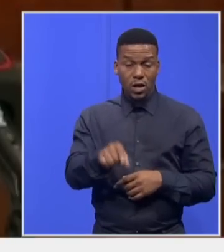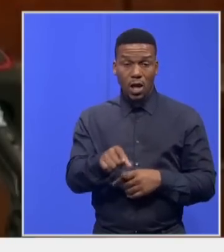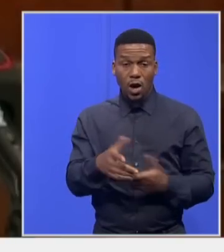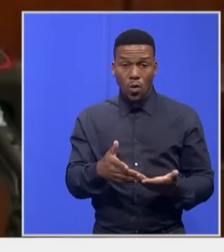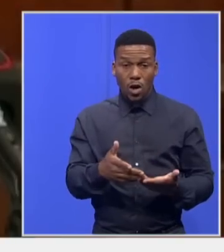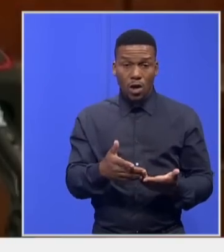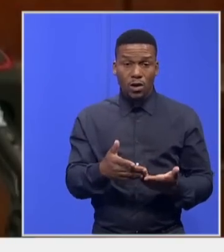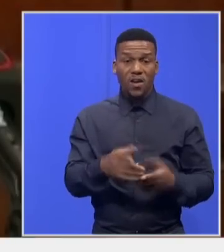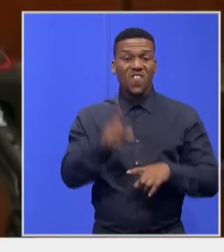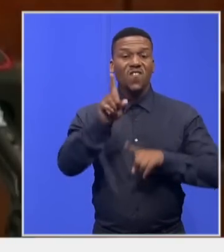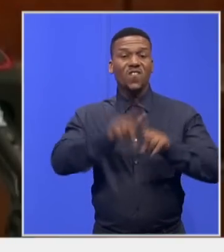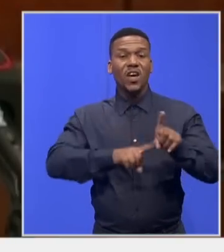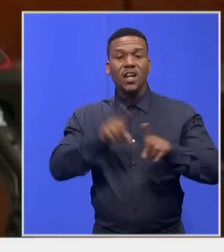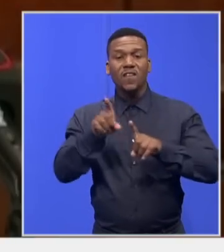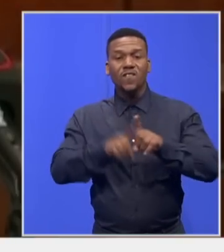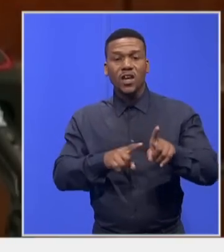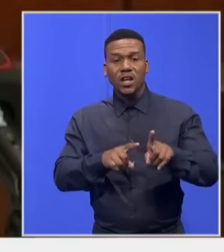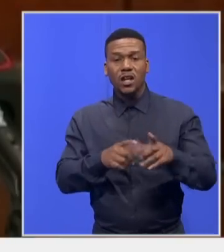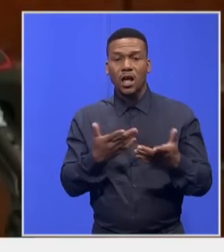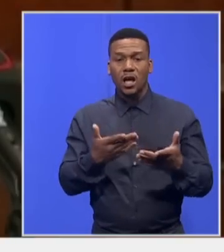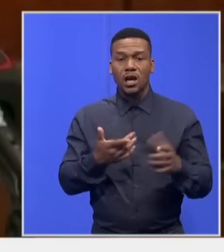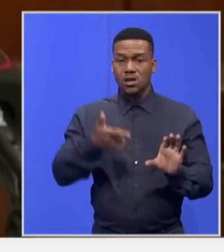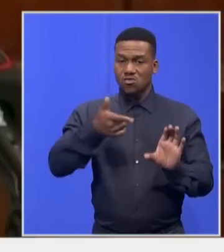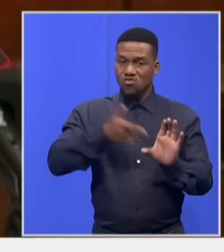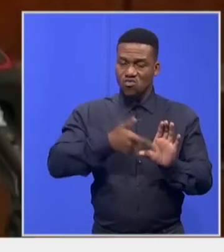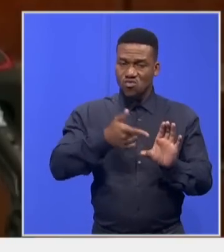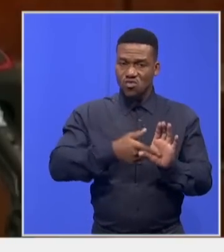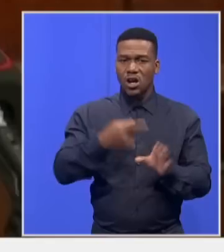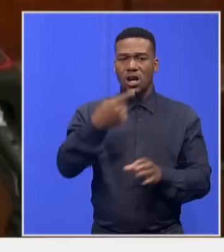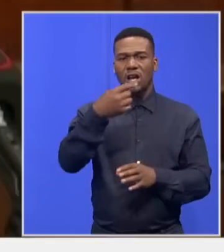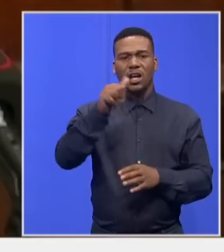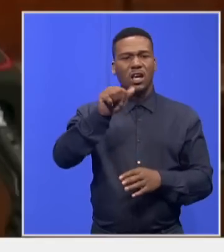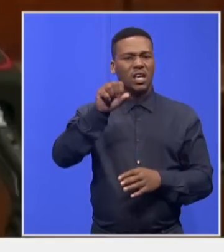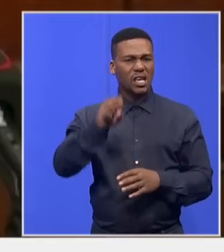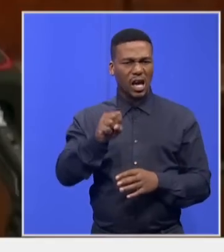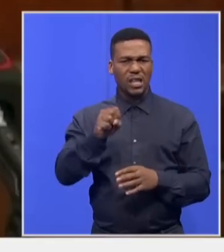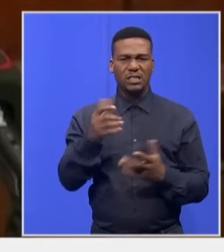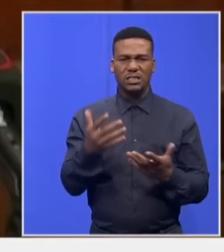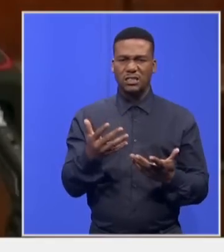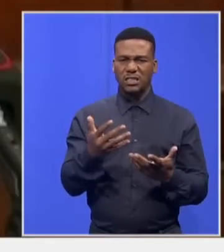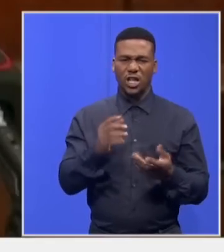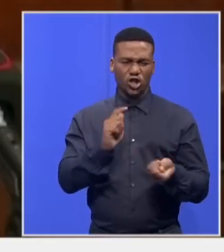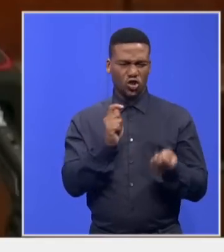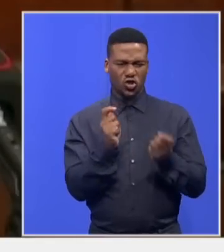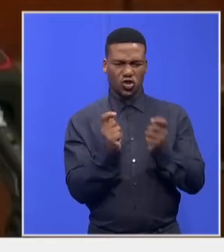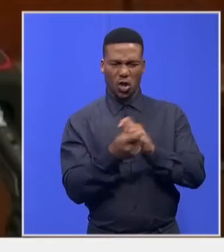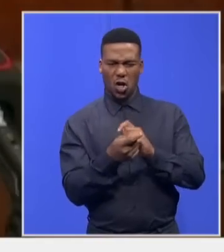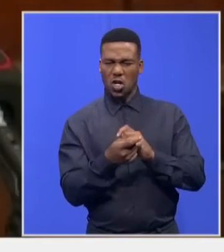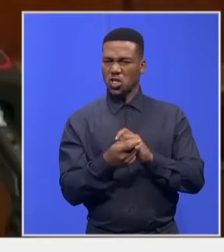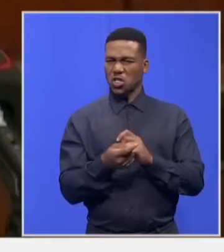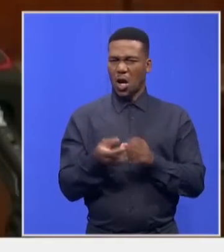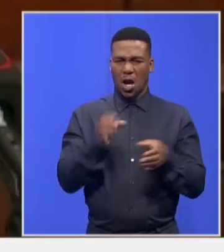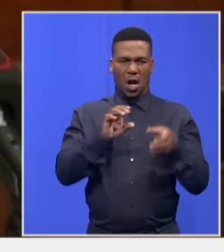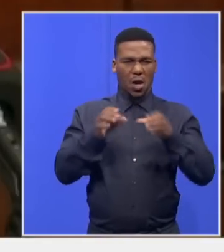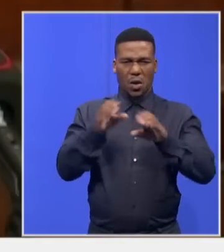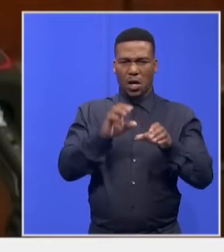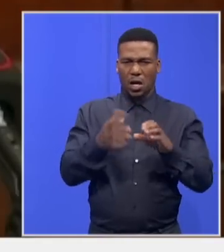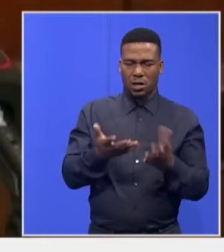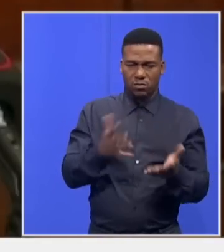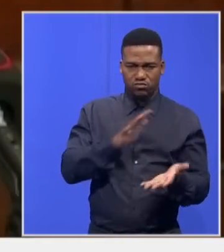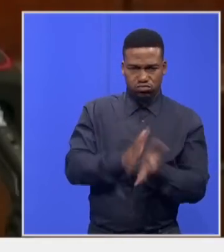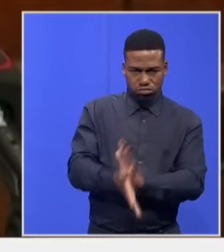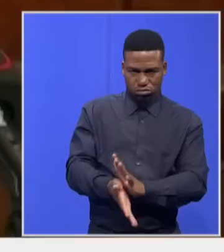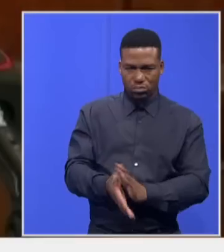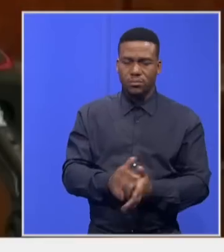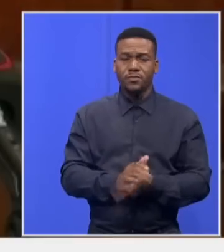the flue gas desulfurization component. I did say to you that these 2 power stations, Medupi and